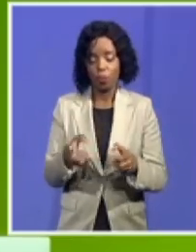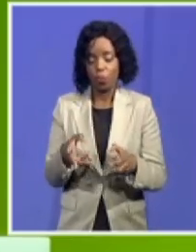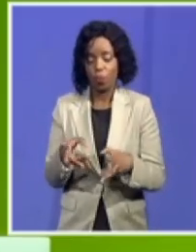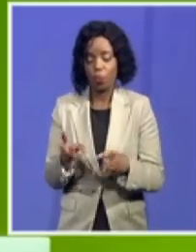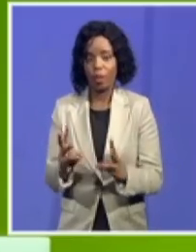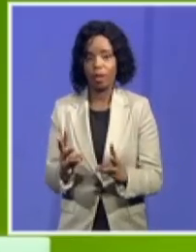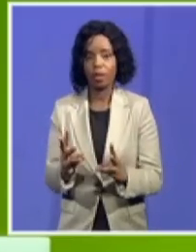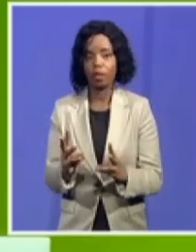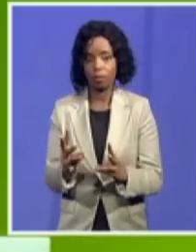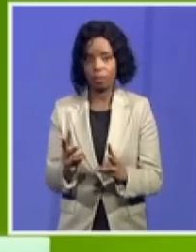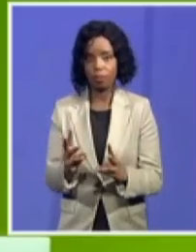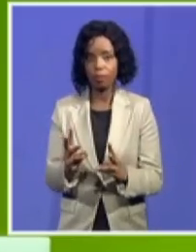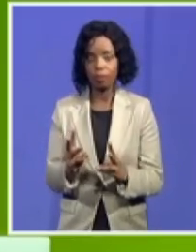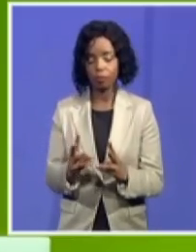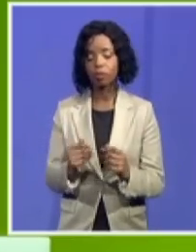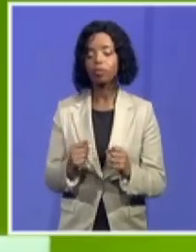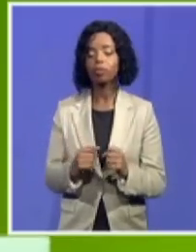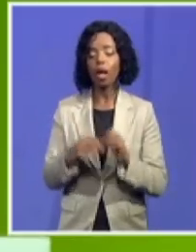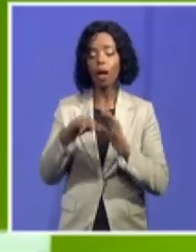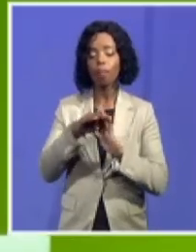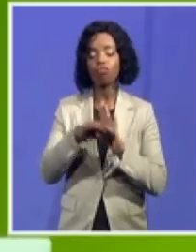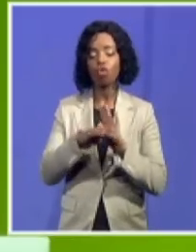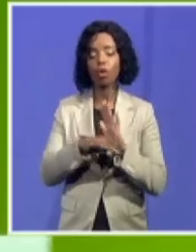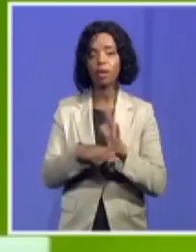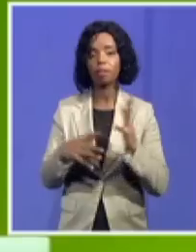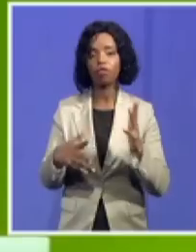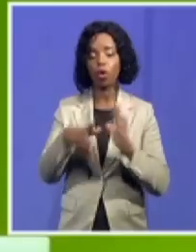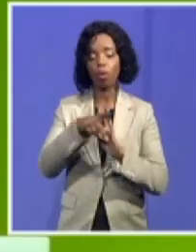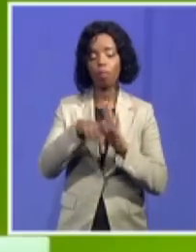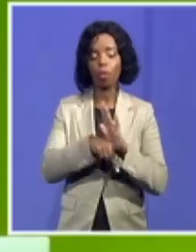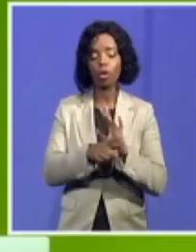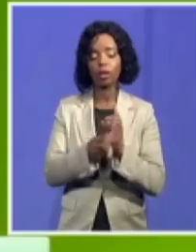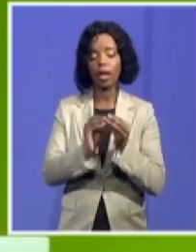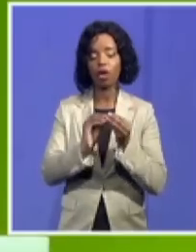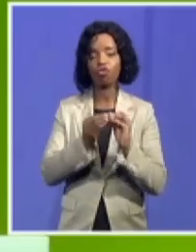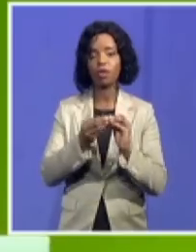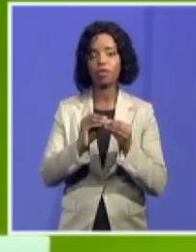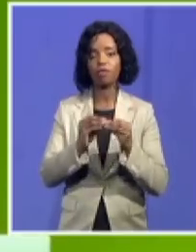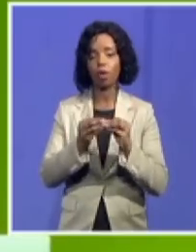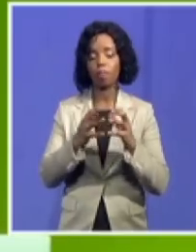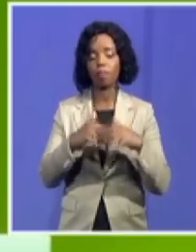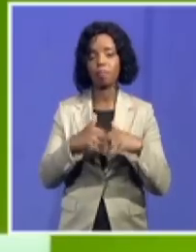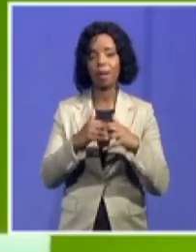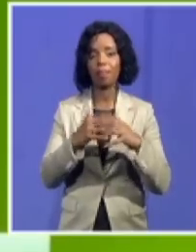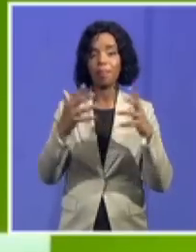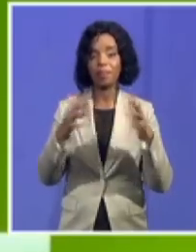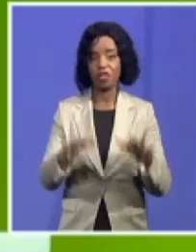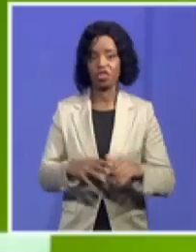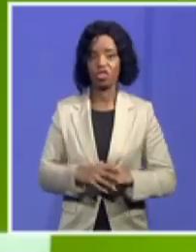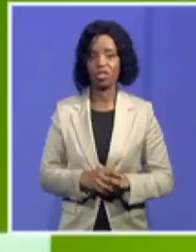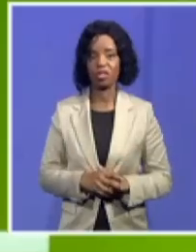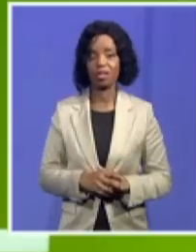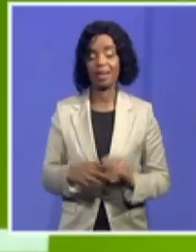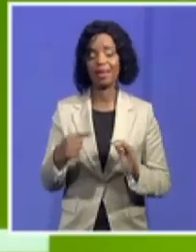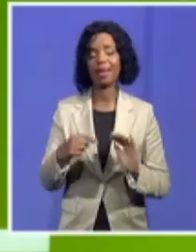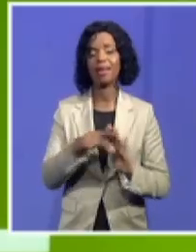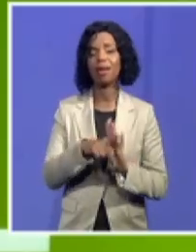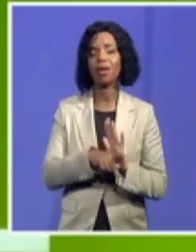of policy reform for what we call the network industries that